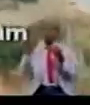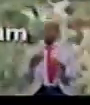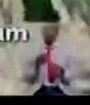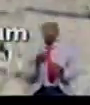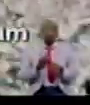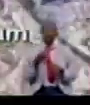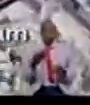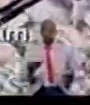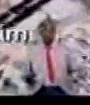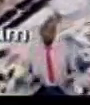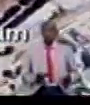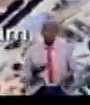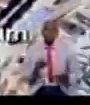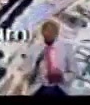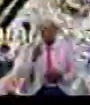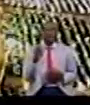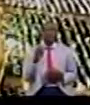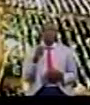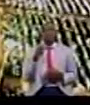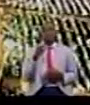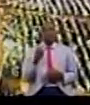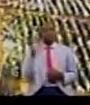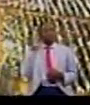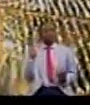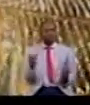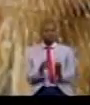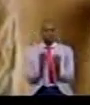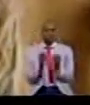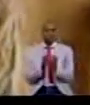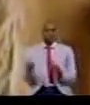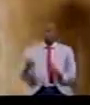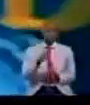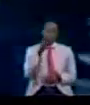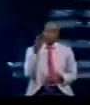electrocuted. And that was all. Just like a dream. Just like.